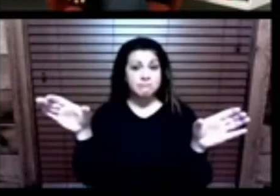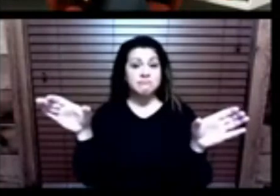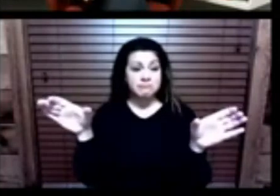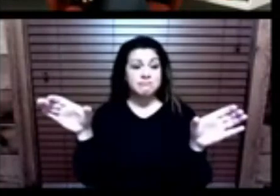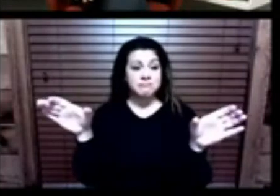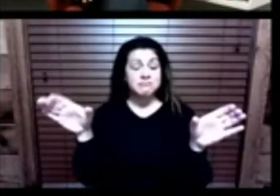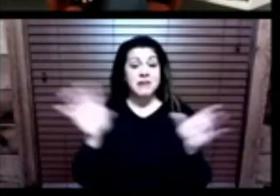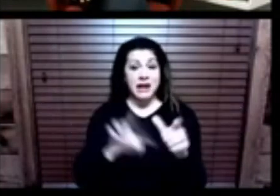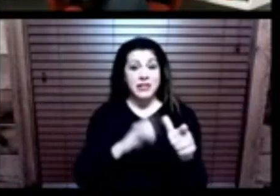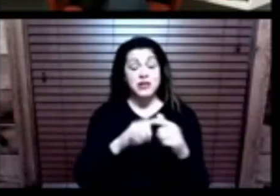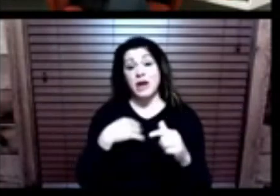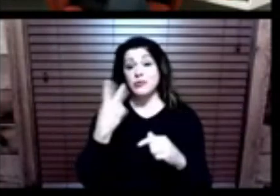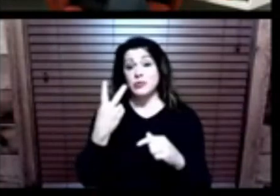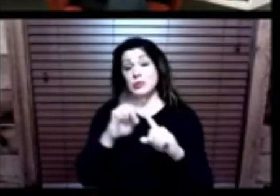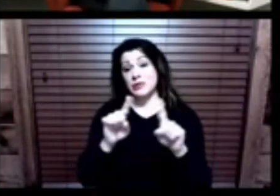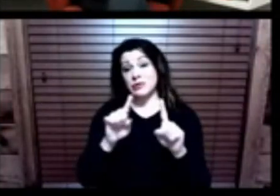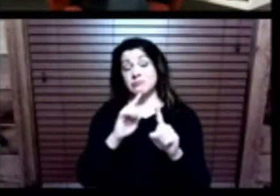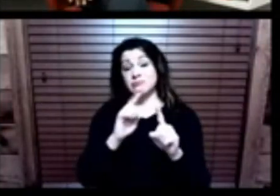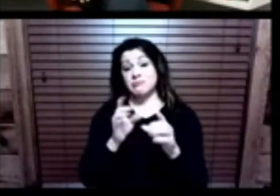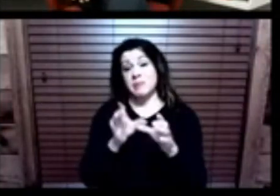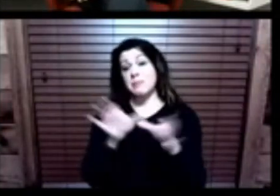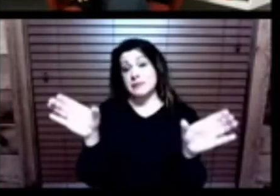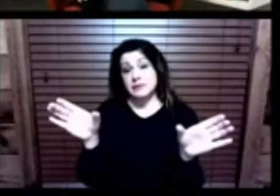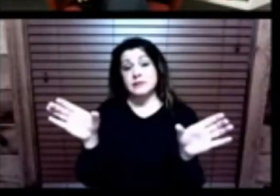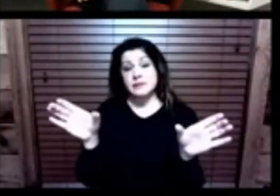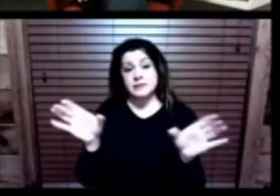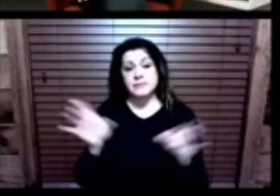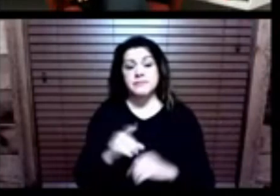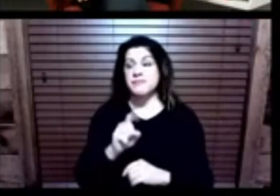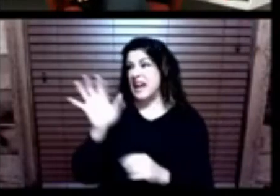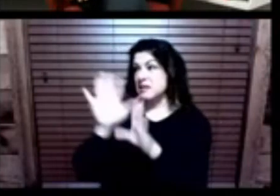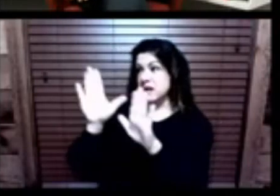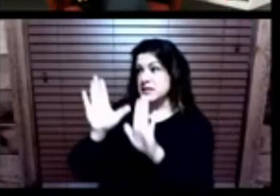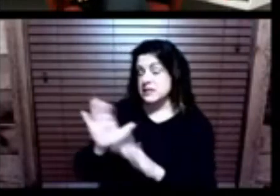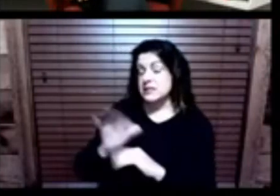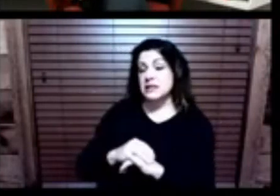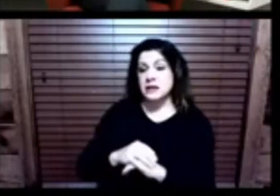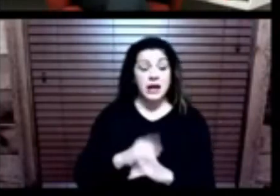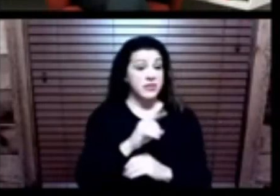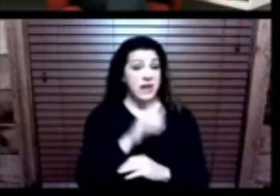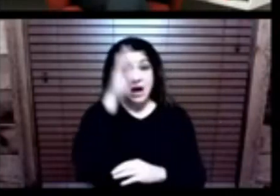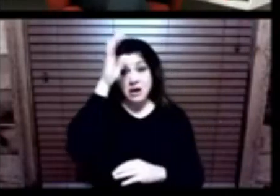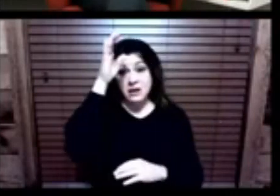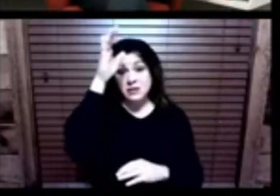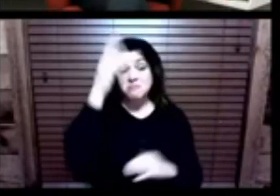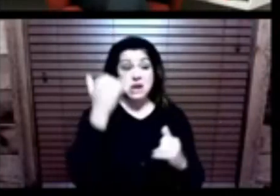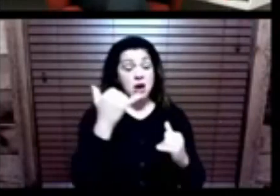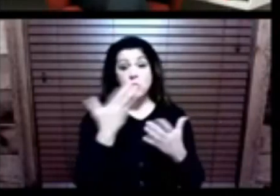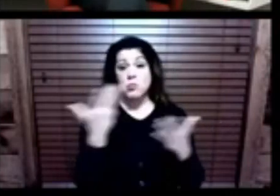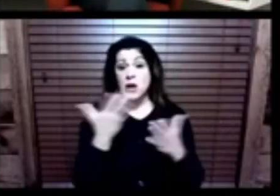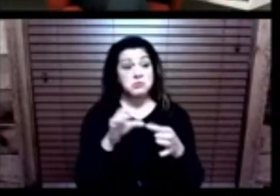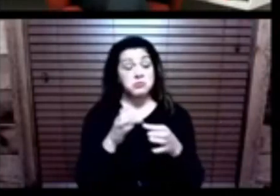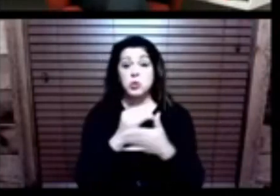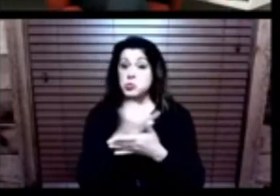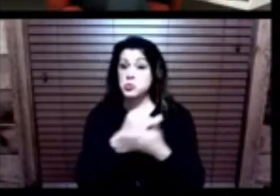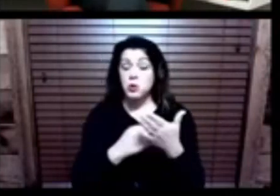an interesting. It's amazingly interesting. Yeah, it's a whole concept now. And